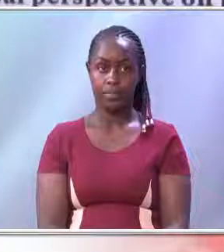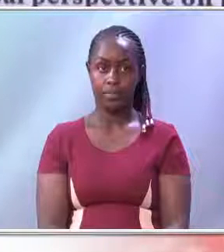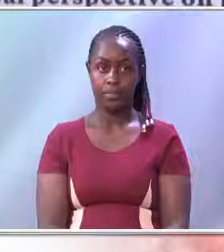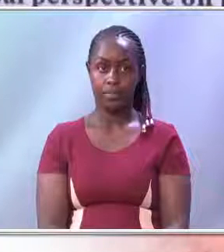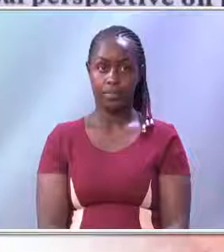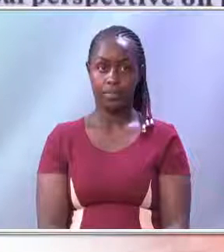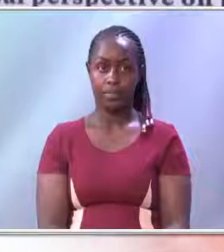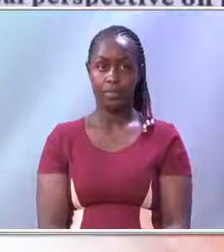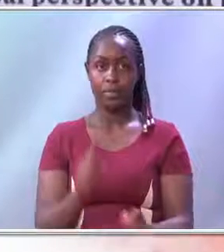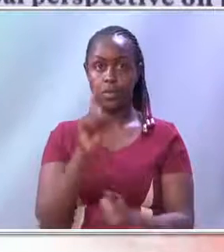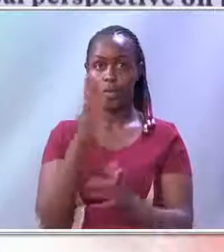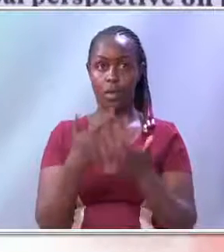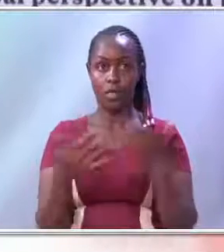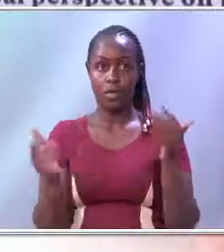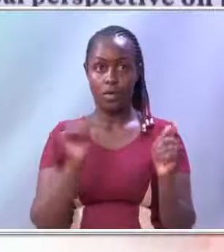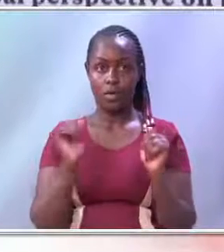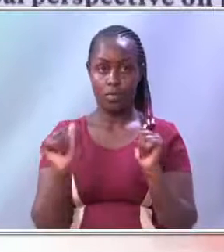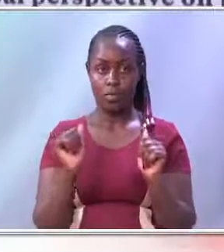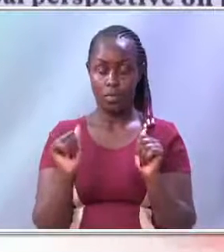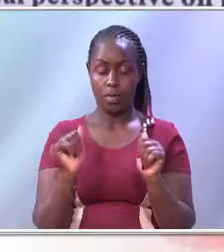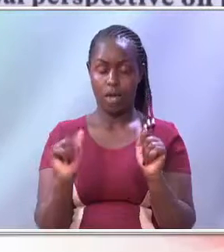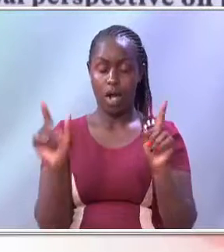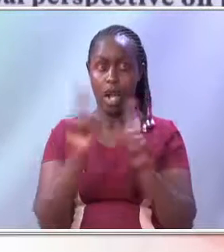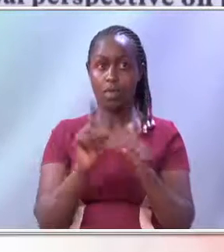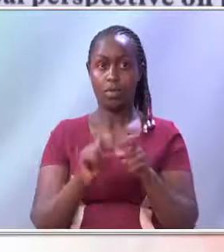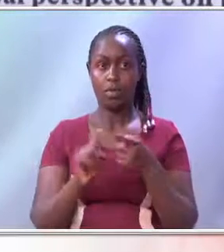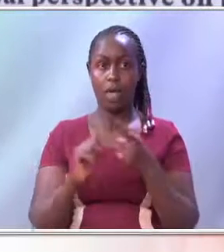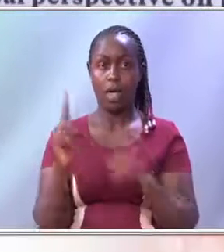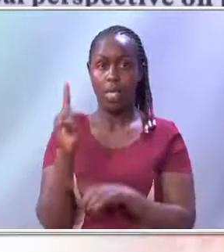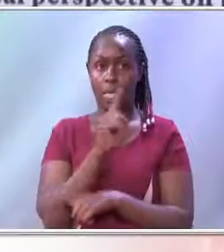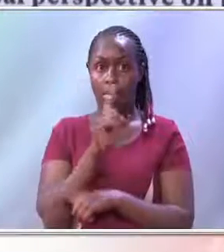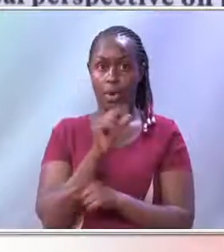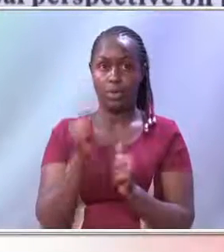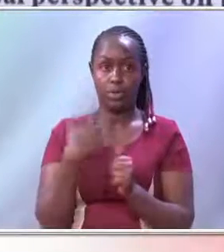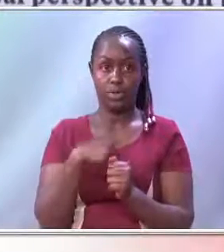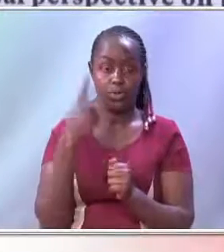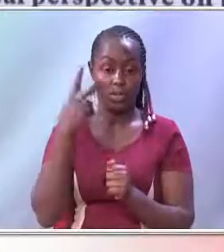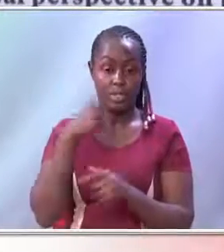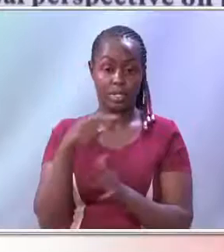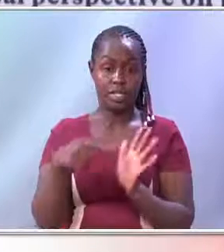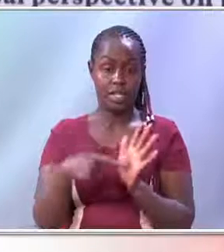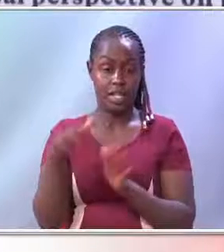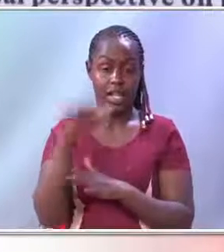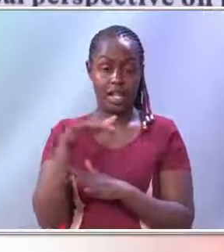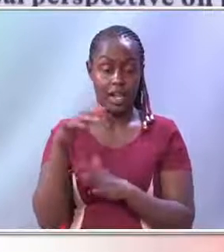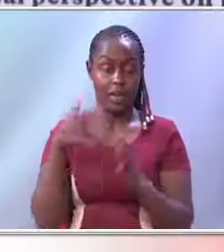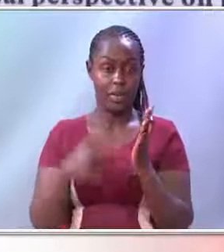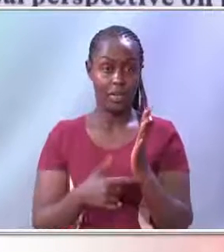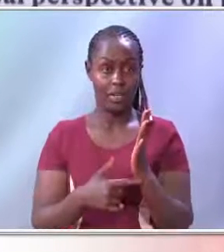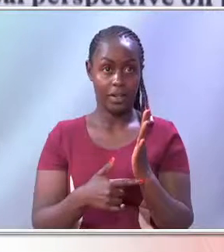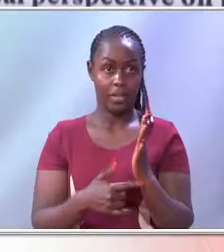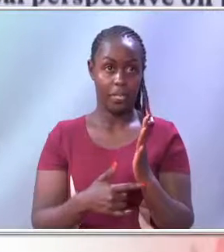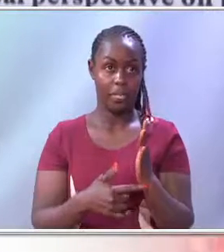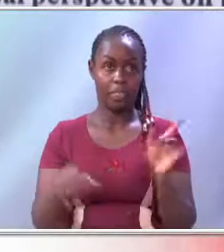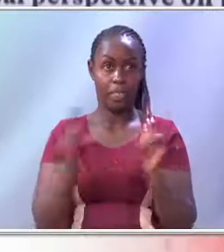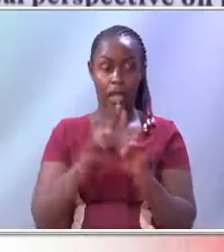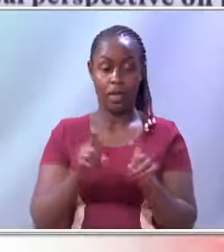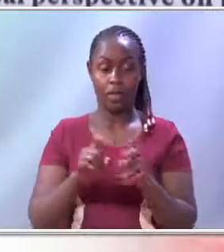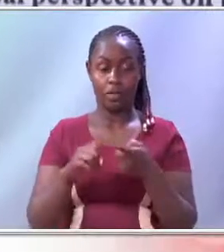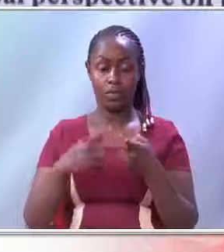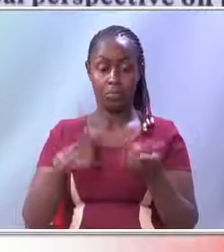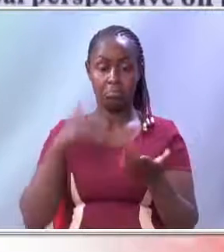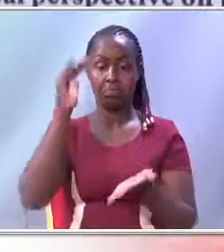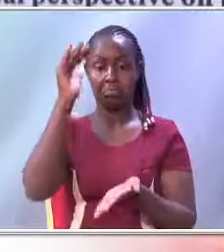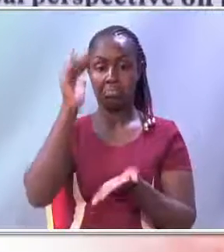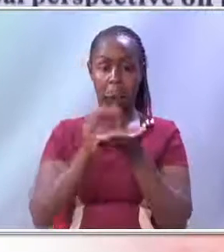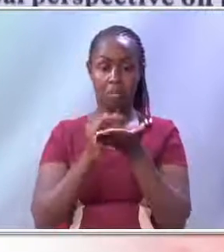I mean, one of the key threats that we identified in this year's wealth report was inflation. Even